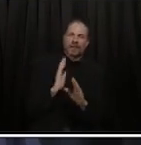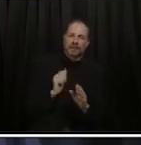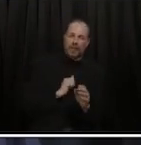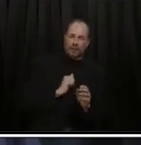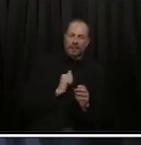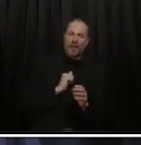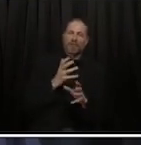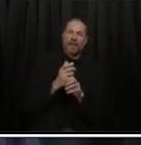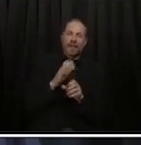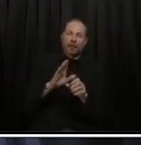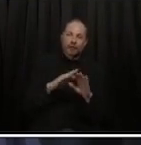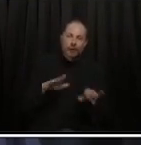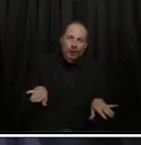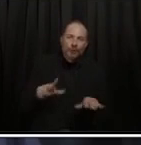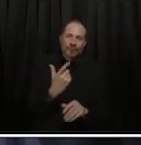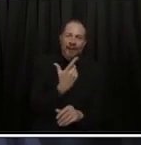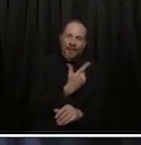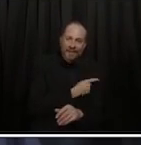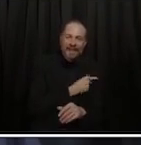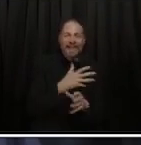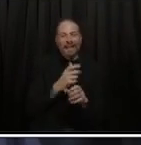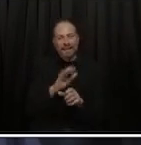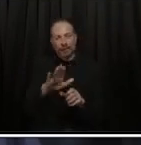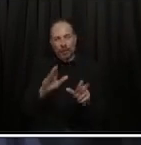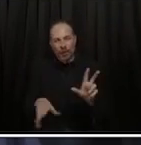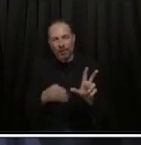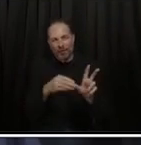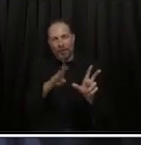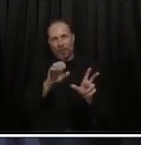to 11-year-old vaccinated and get your third